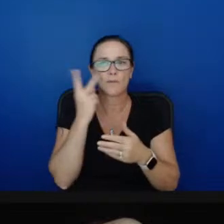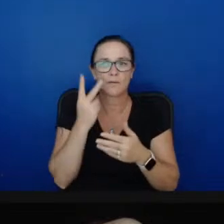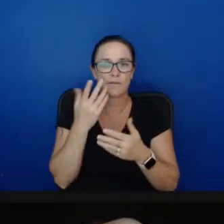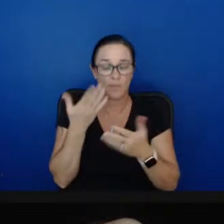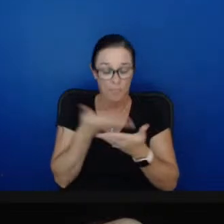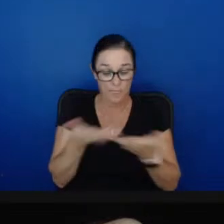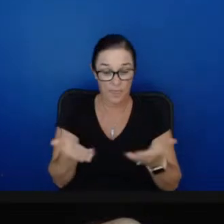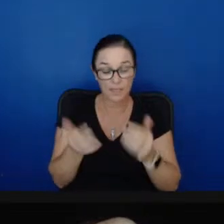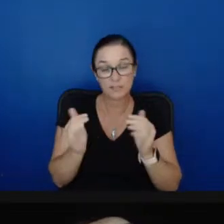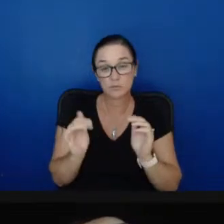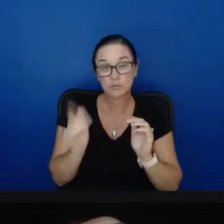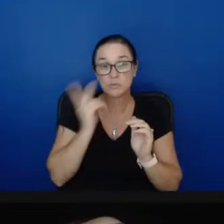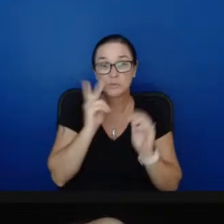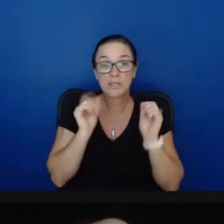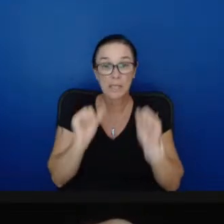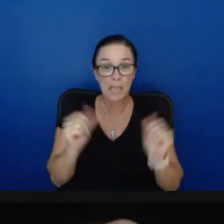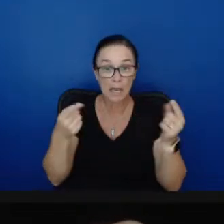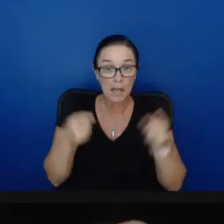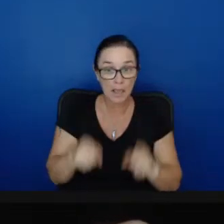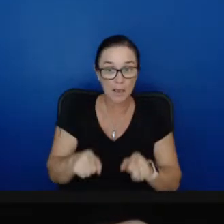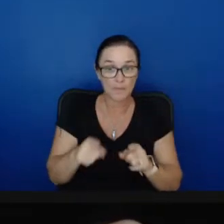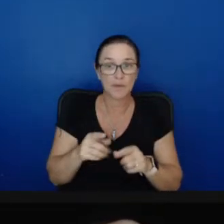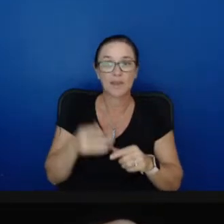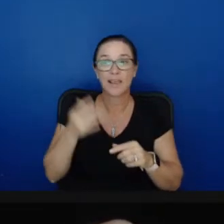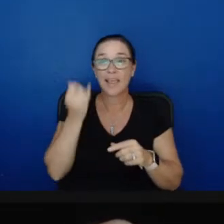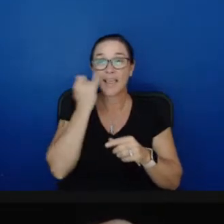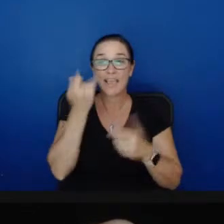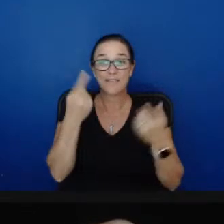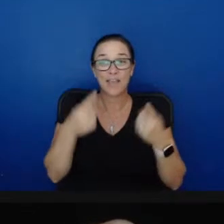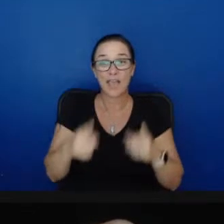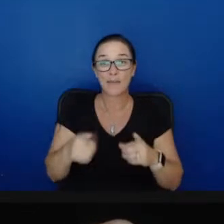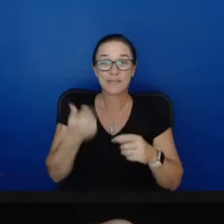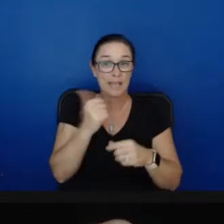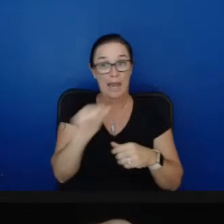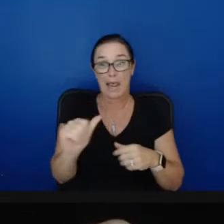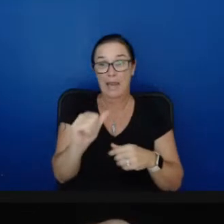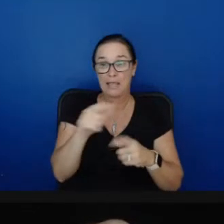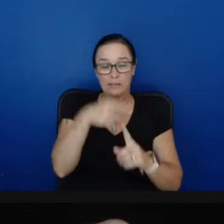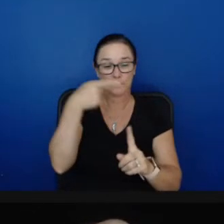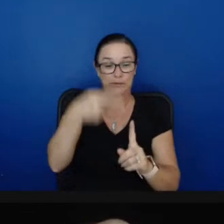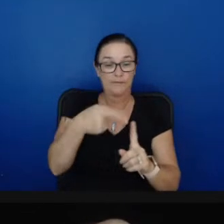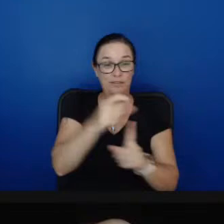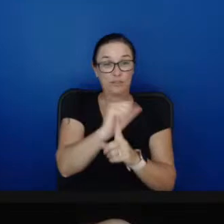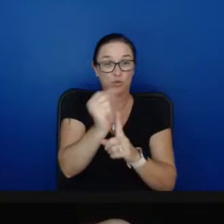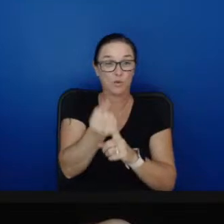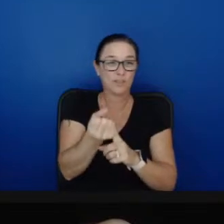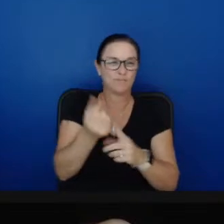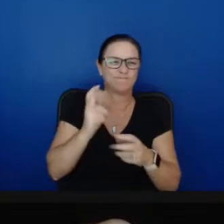happen, but whether they do happen in any particular case is hard to figure out. And